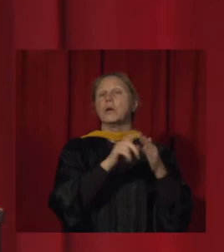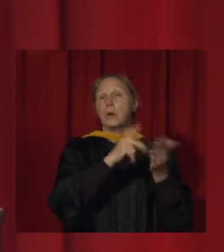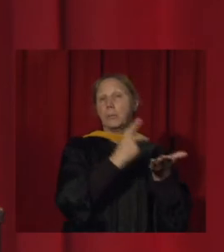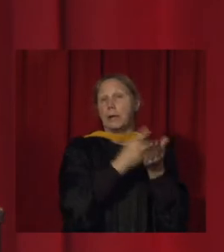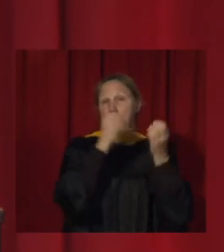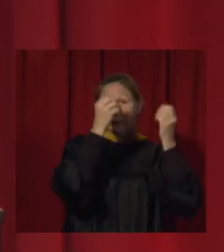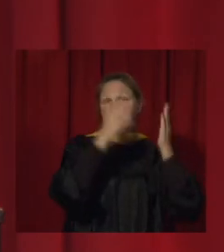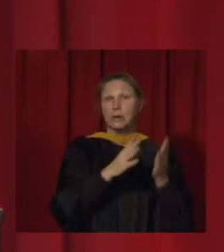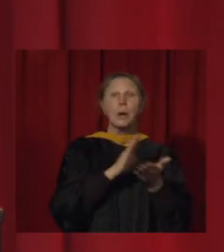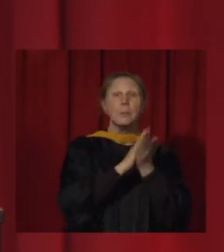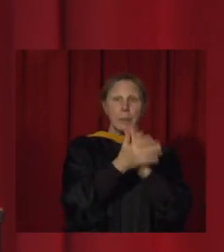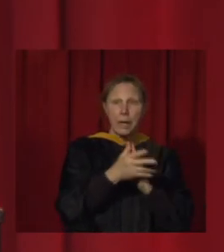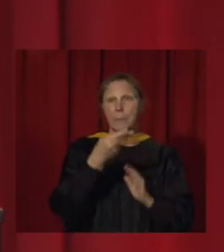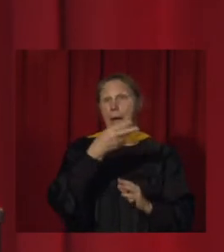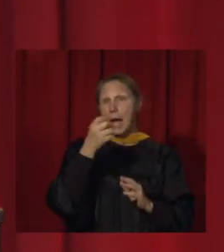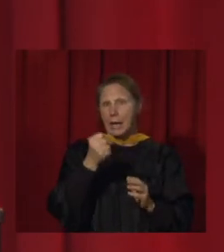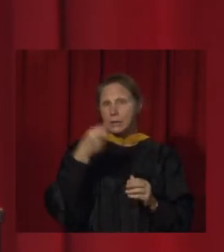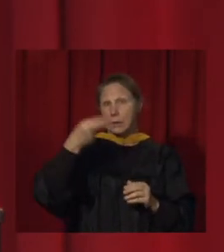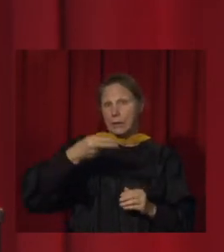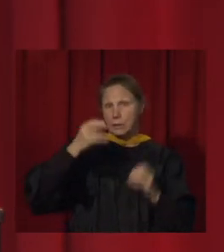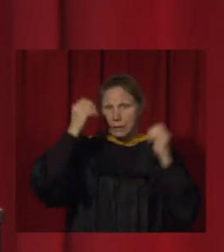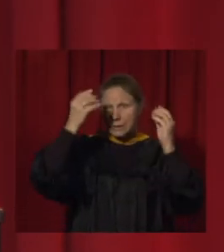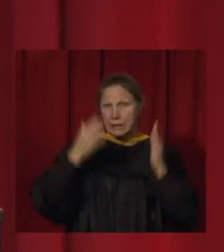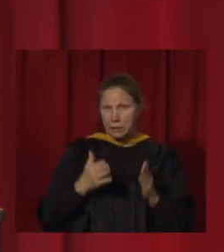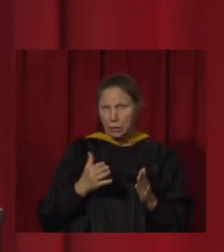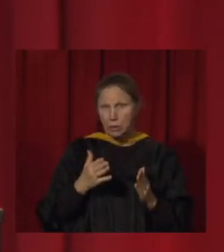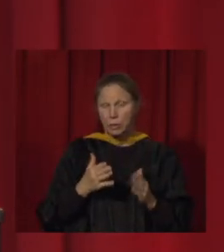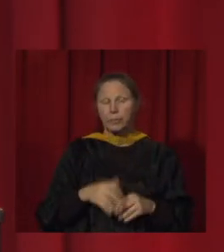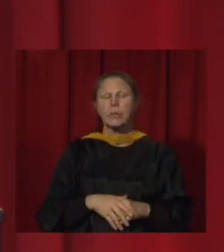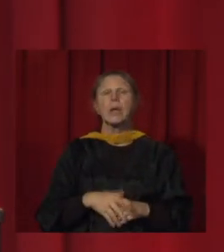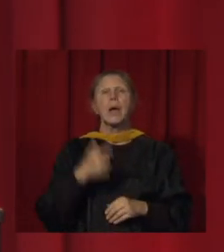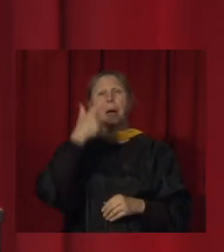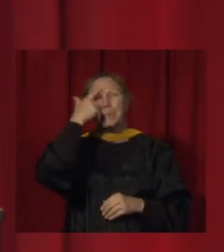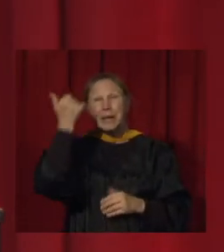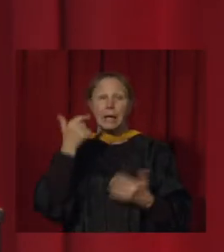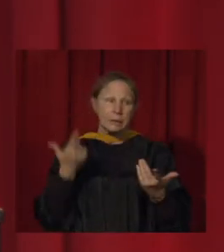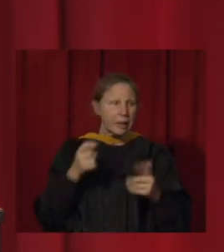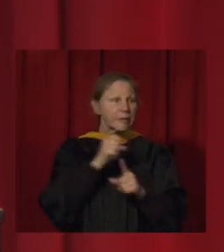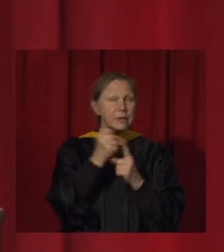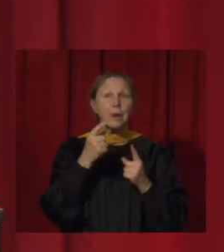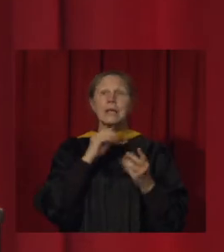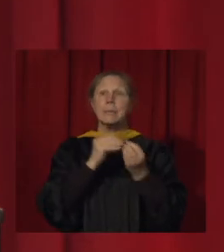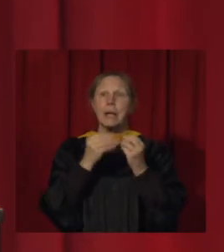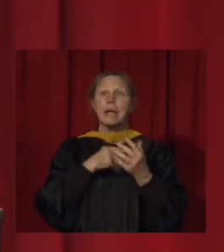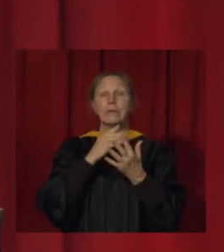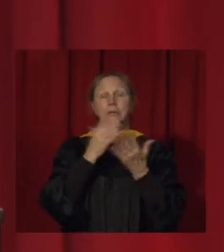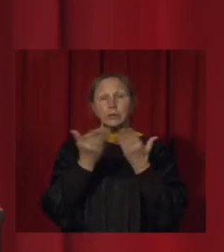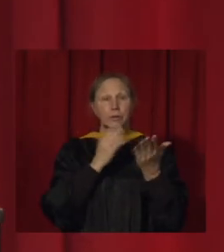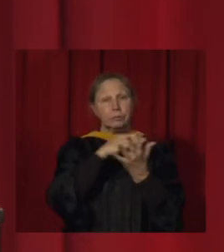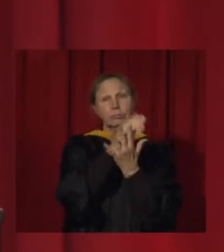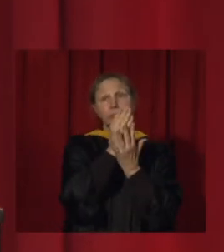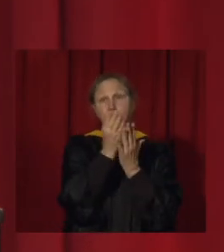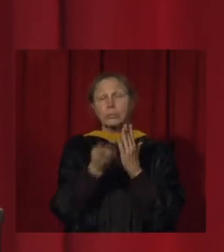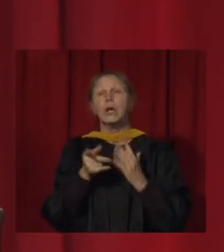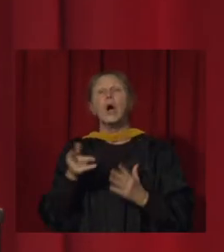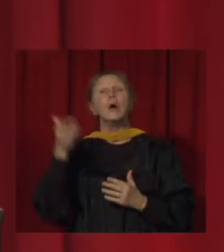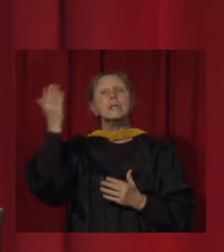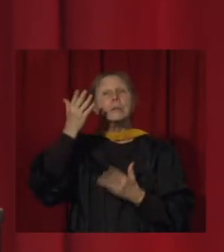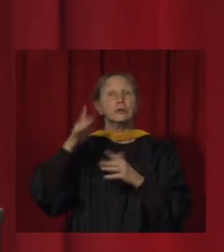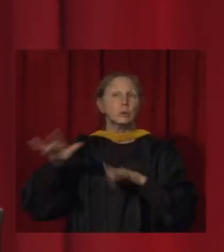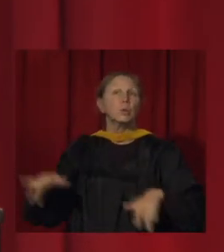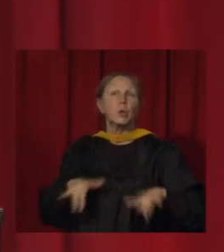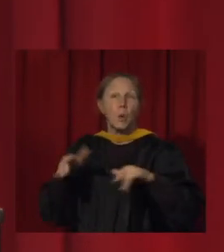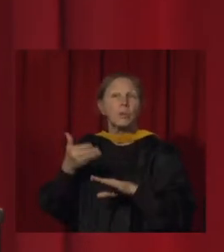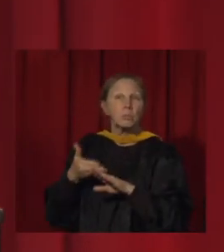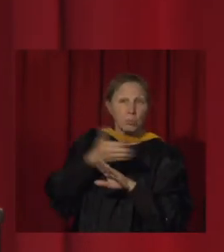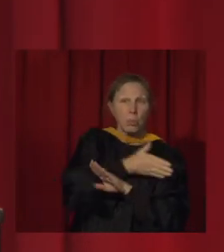program to be a secondary high school history teacher. Due to the circumstances and the number of our ceremonies today, Melissa's speech was recorded ahead